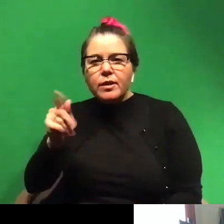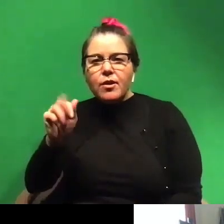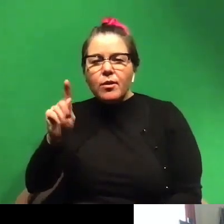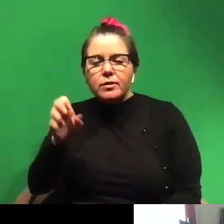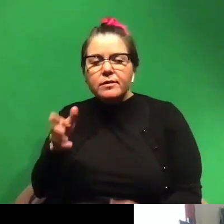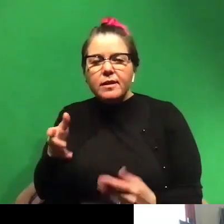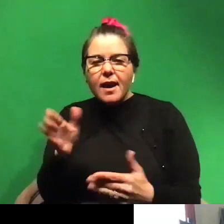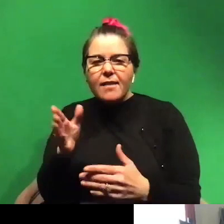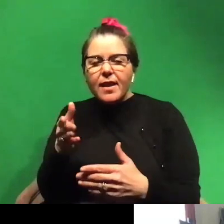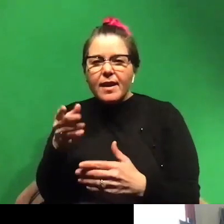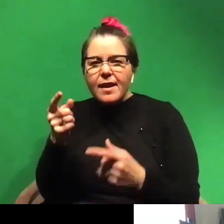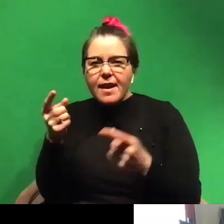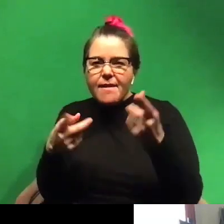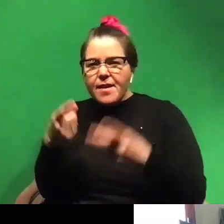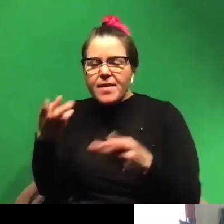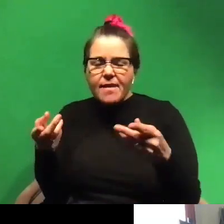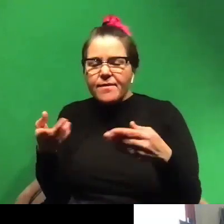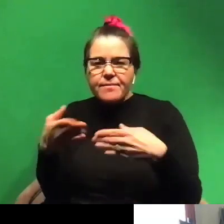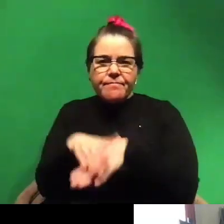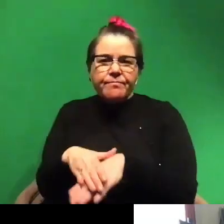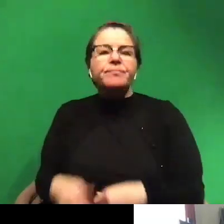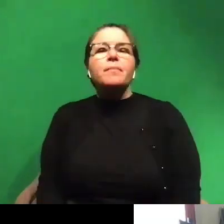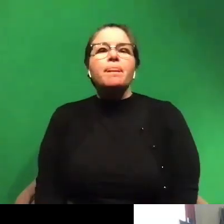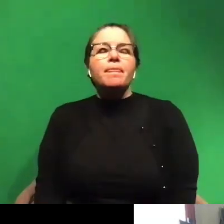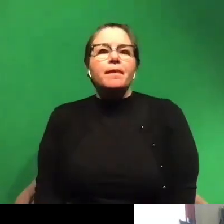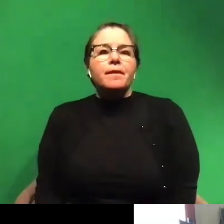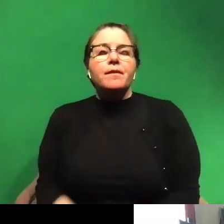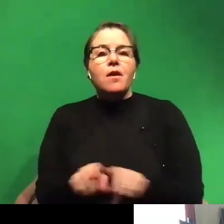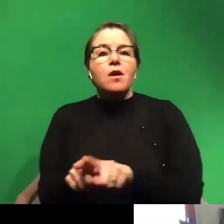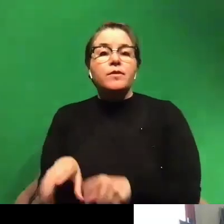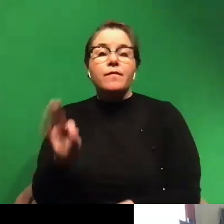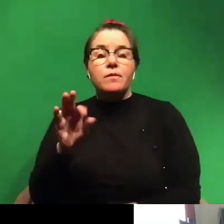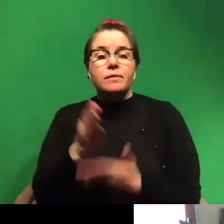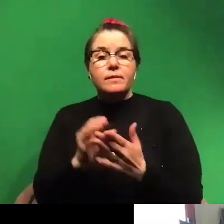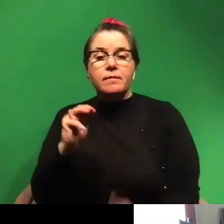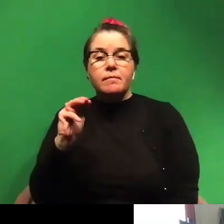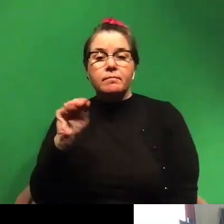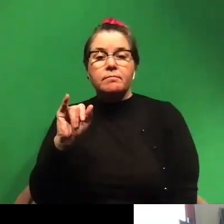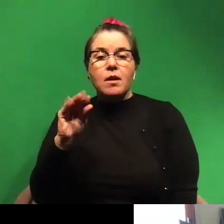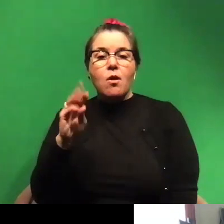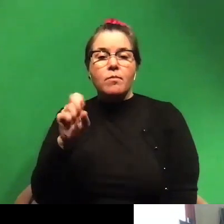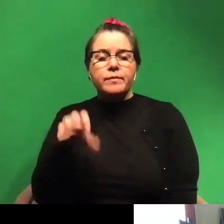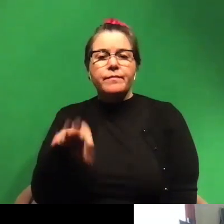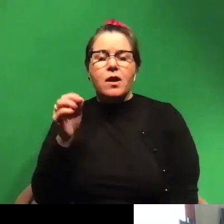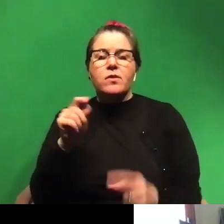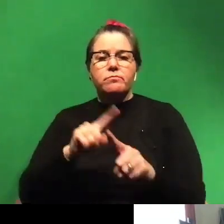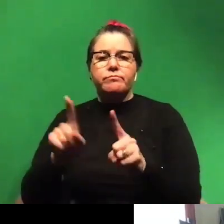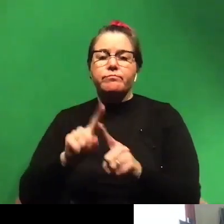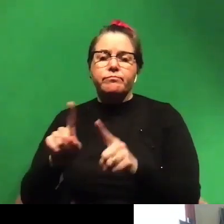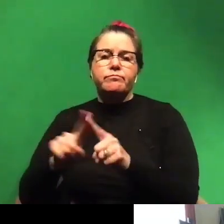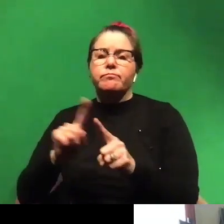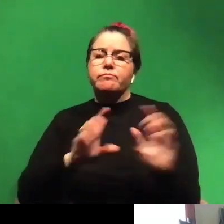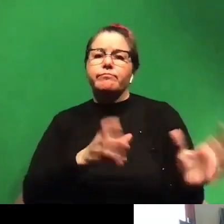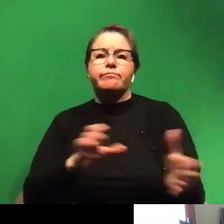this little hybrid. We also found some microbes that are found in lots of different fish species.